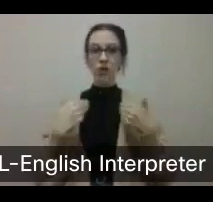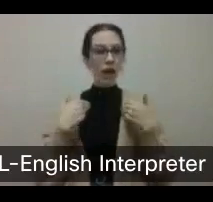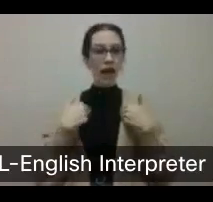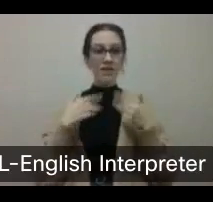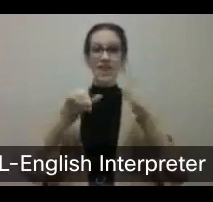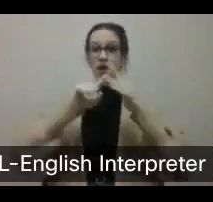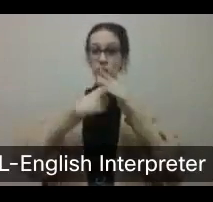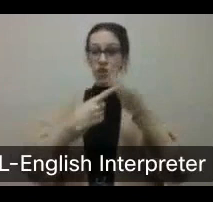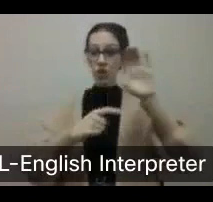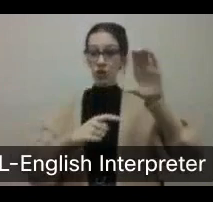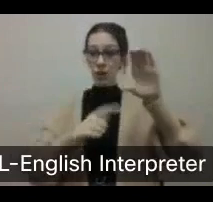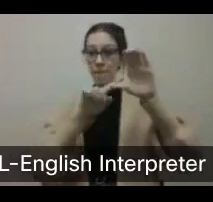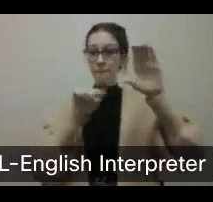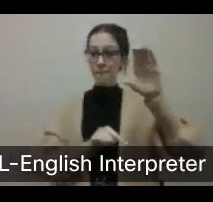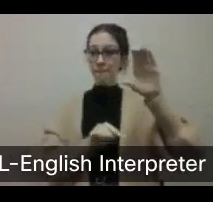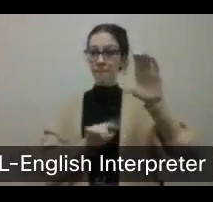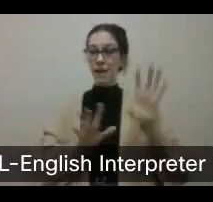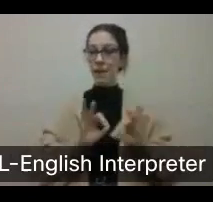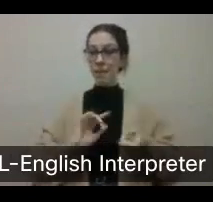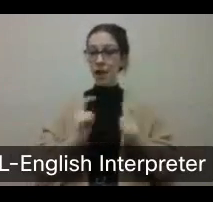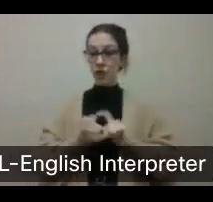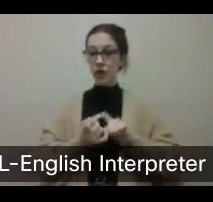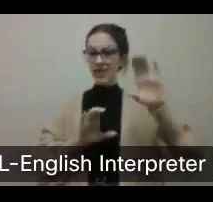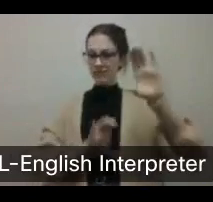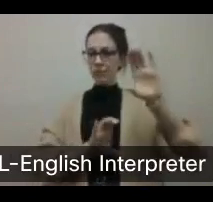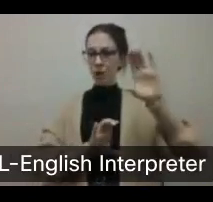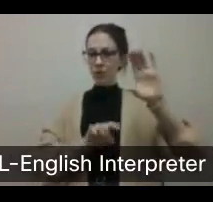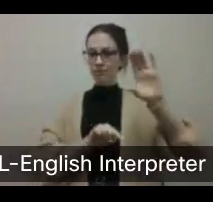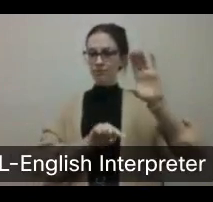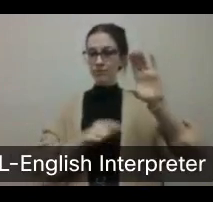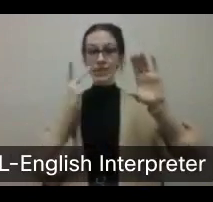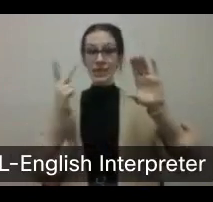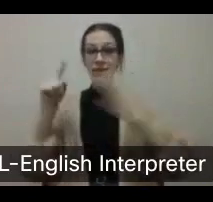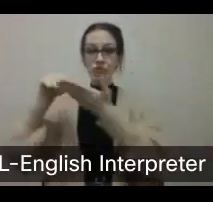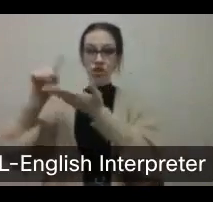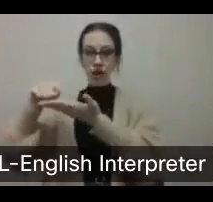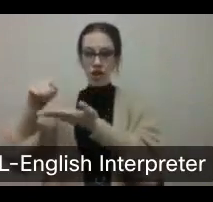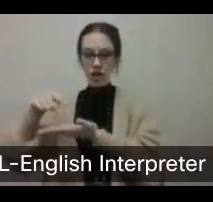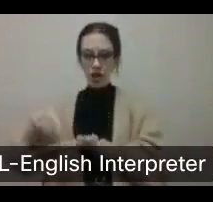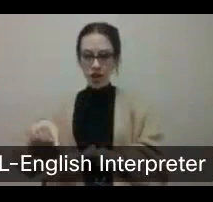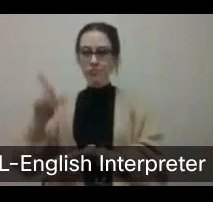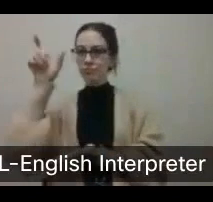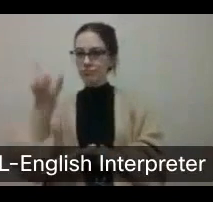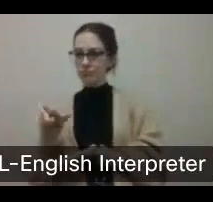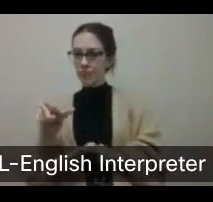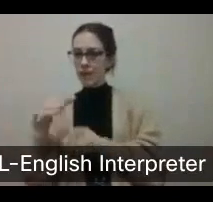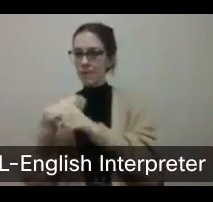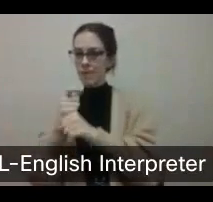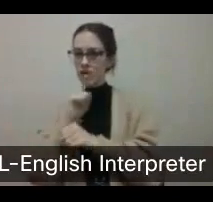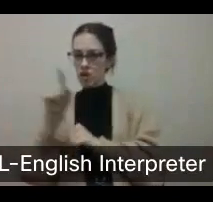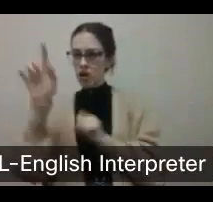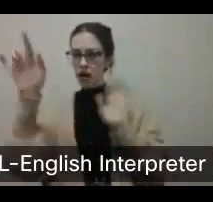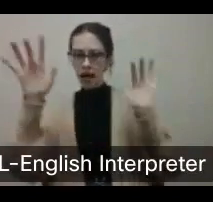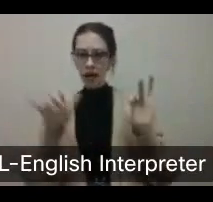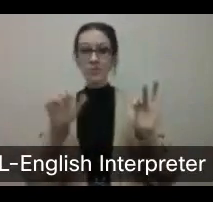top and the paraphrase at the bottom. And going through the checklist on the side, we can see there are not 3 words in the same order and form.